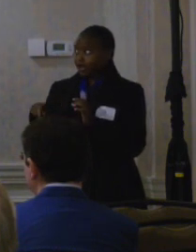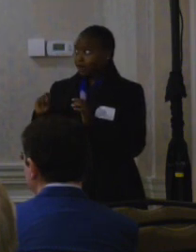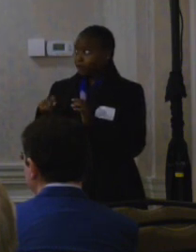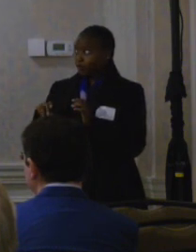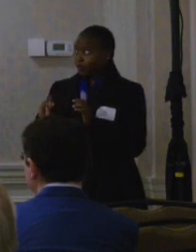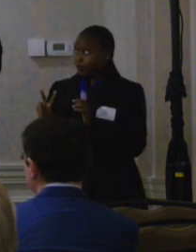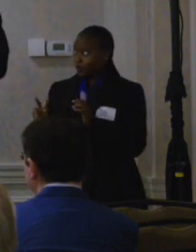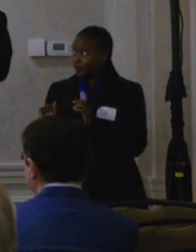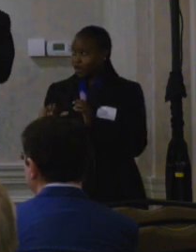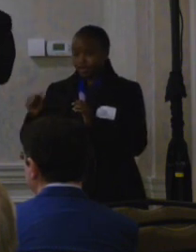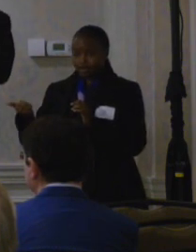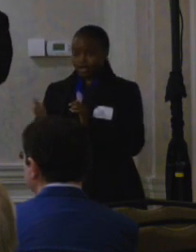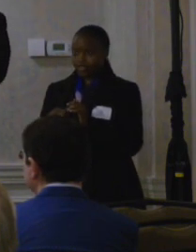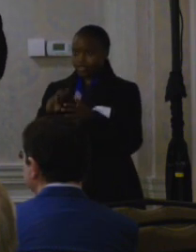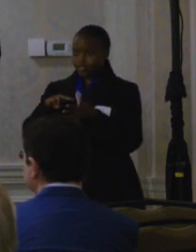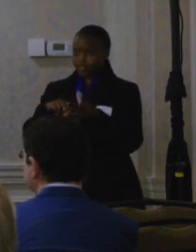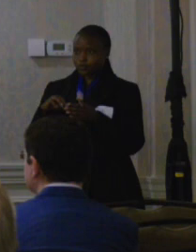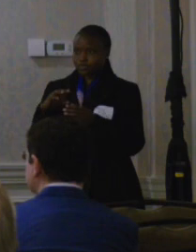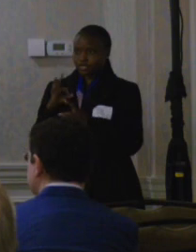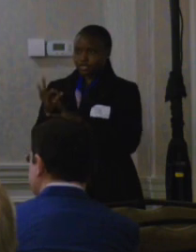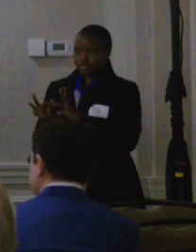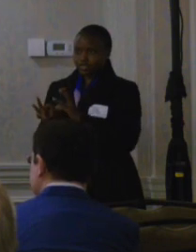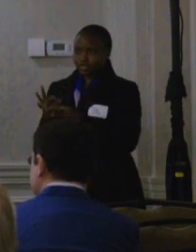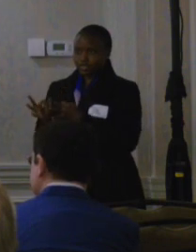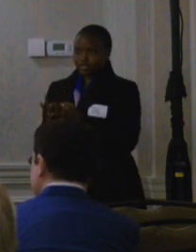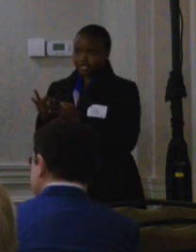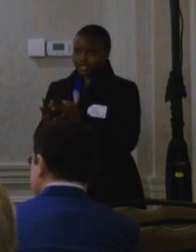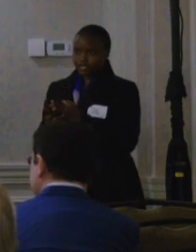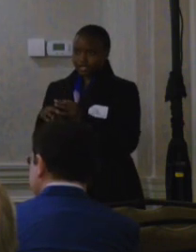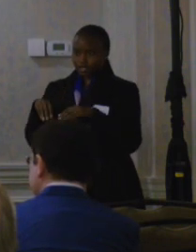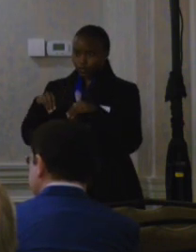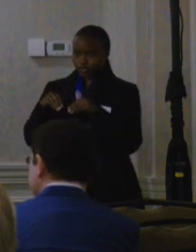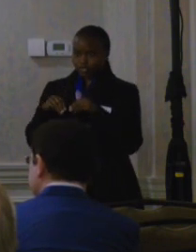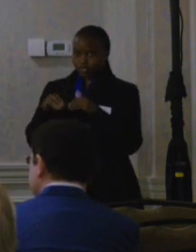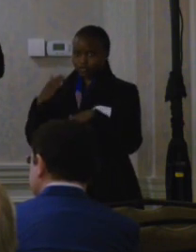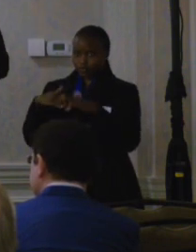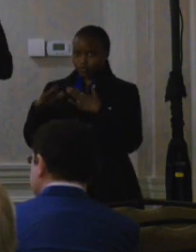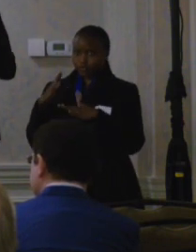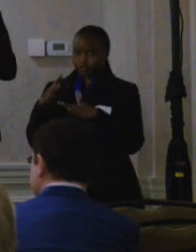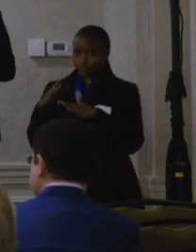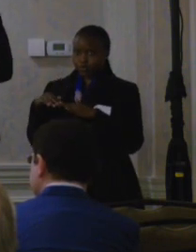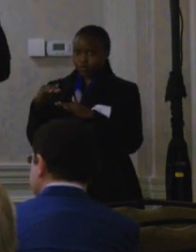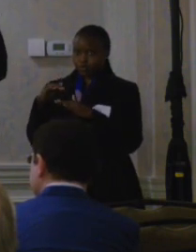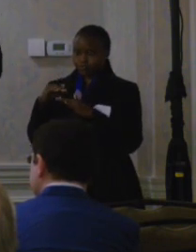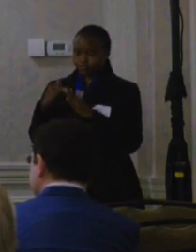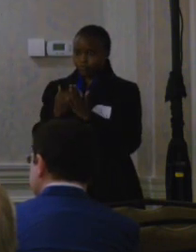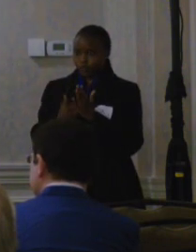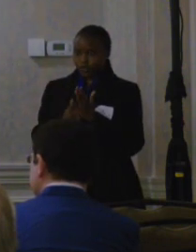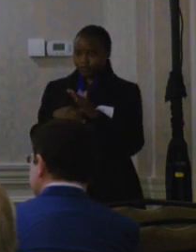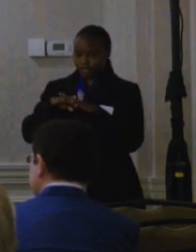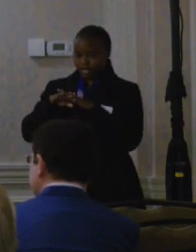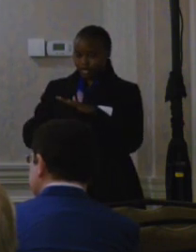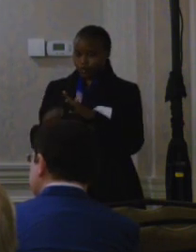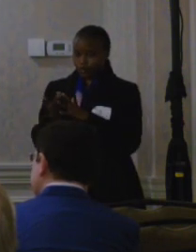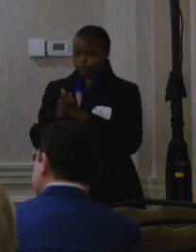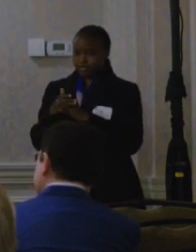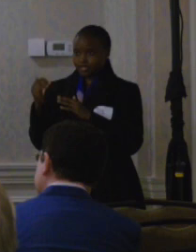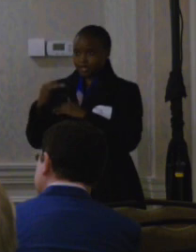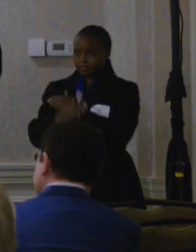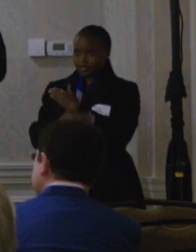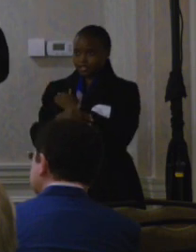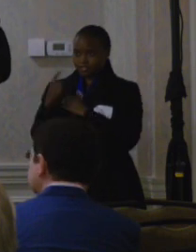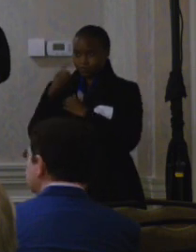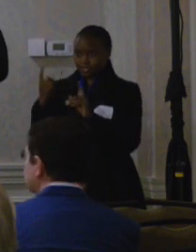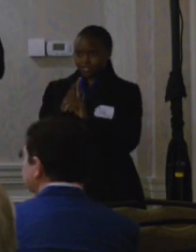others looked at 33 quantitatively evaluated professional development programs in low and middle income countries. You can see across a range